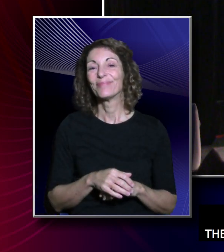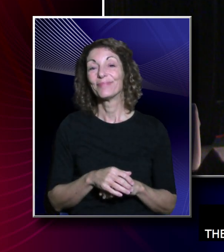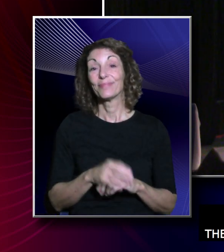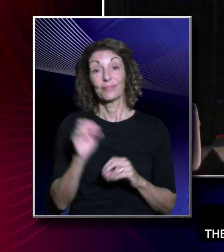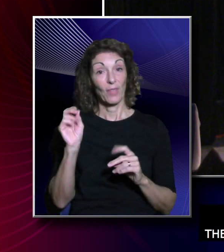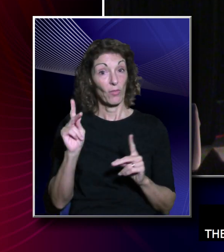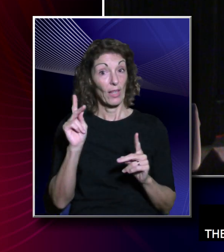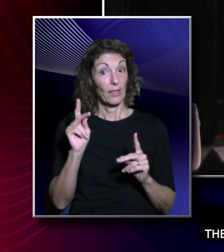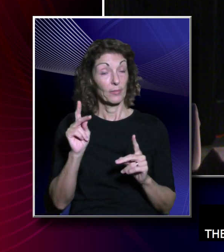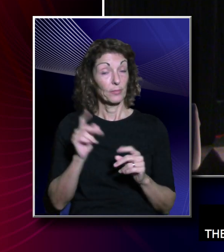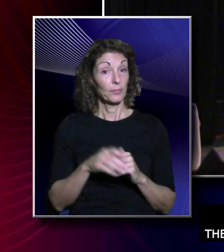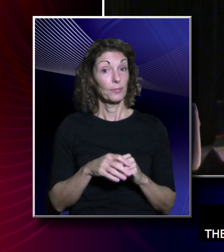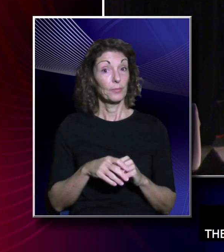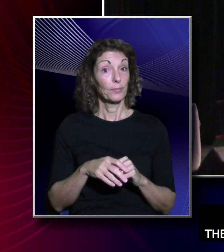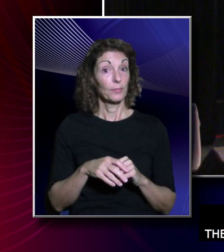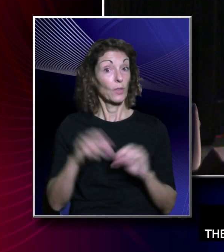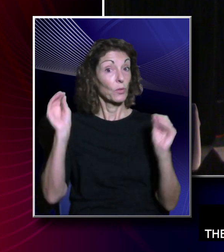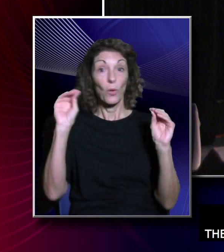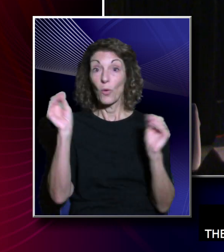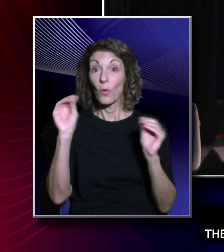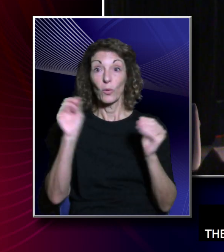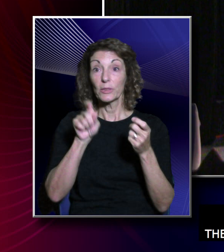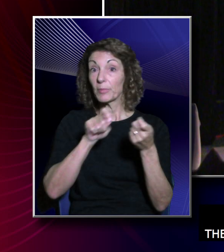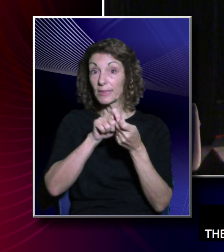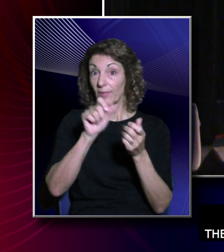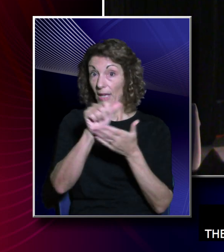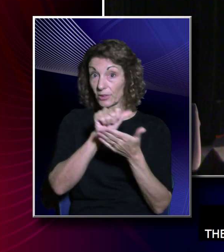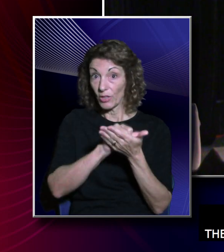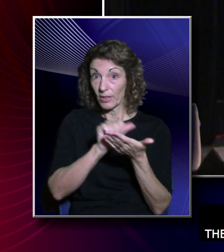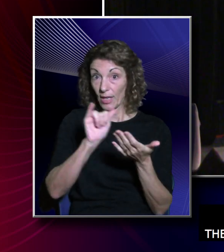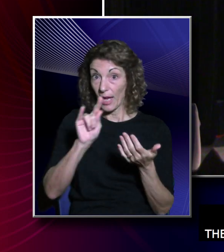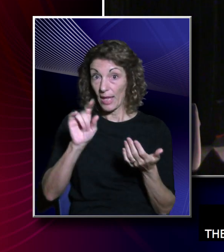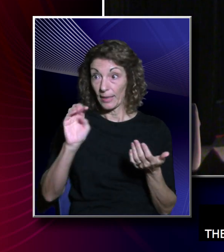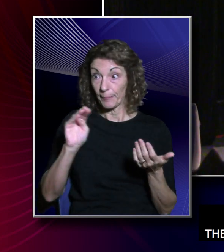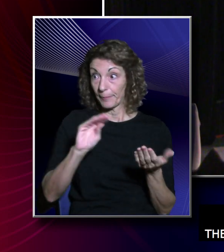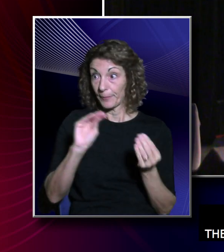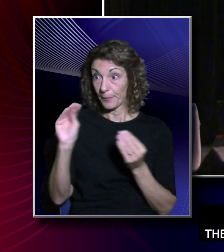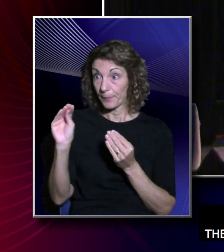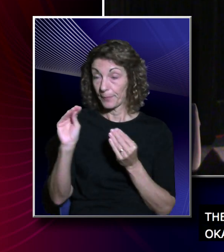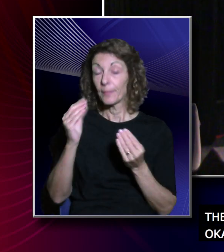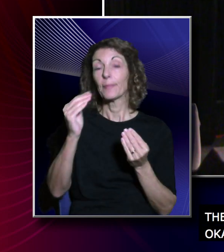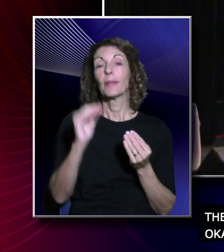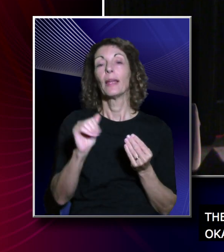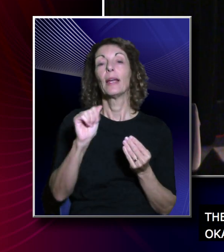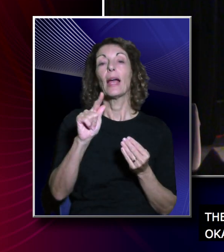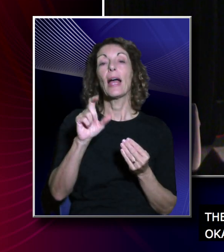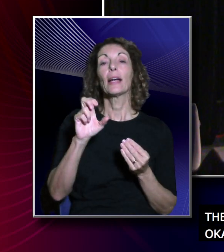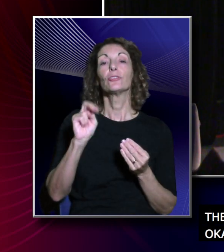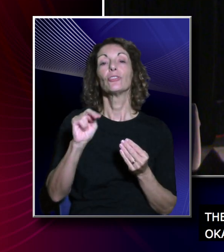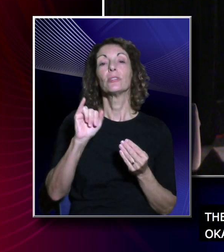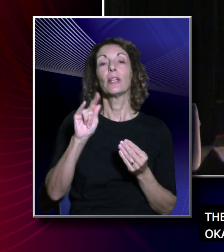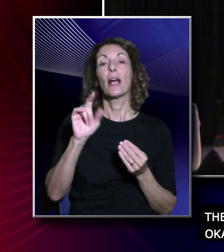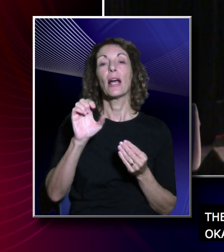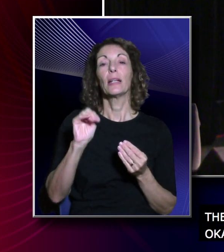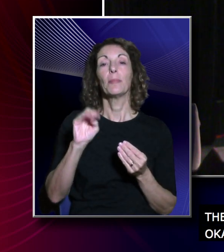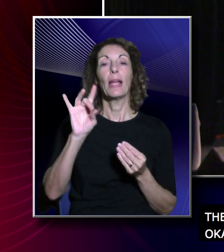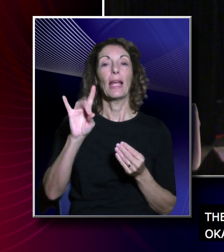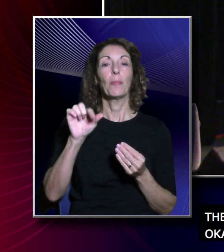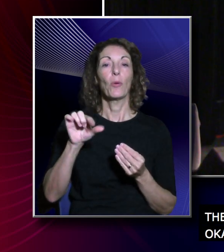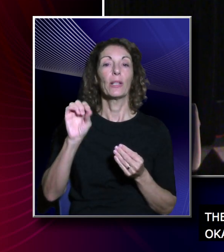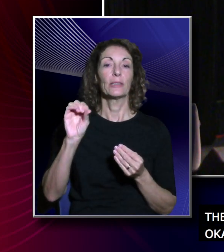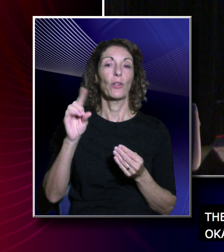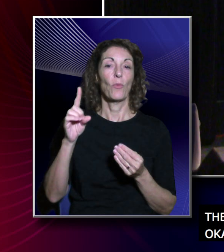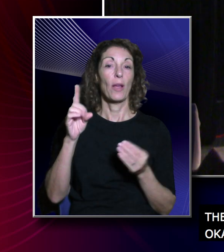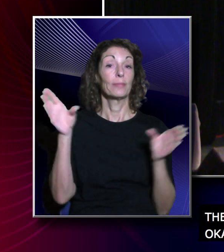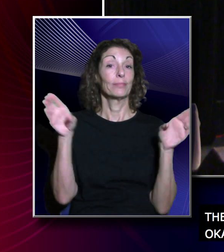Okay. No specific agenda. Okay. Action item 8.01, adjournment.